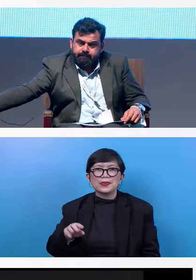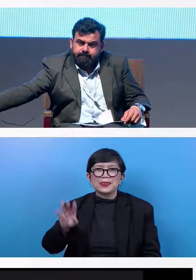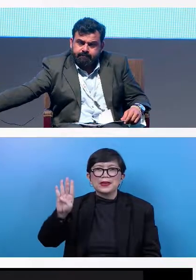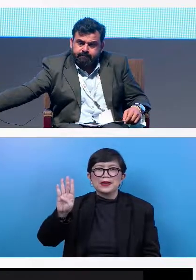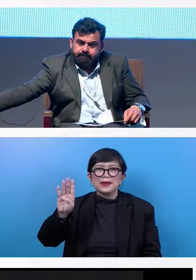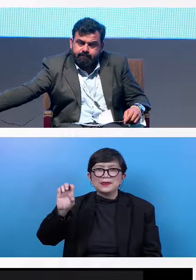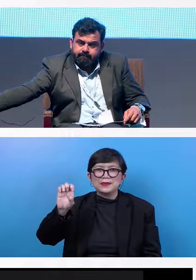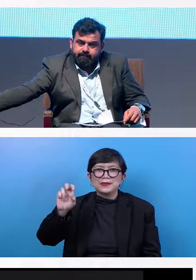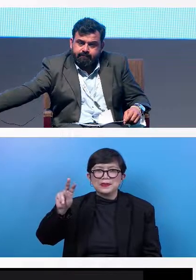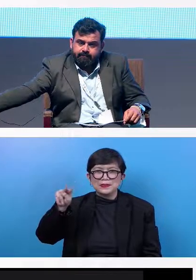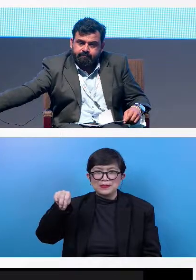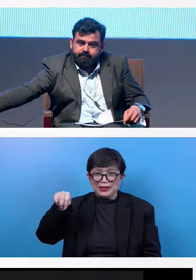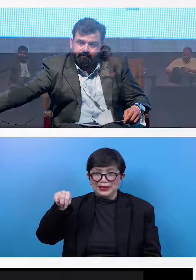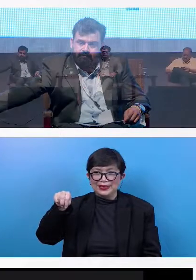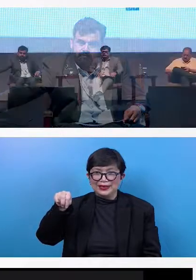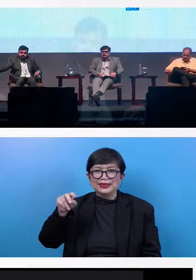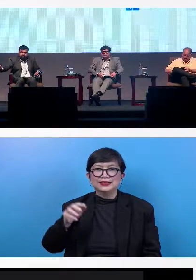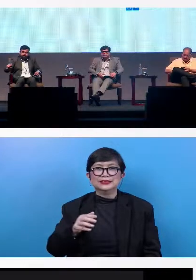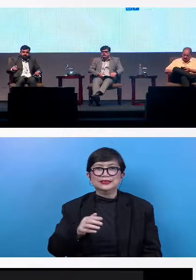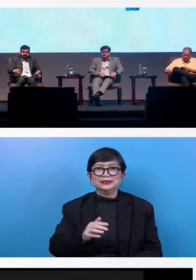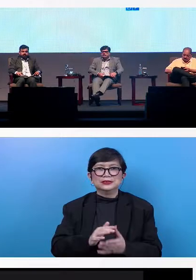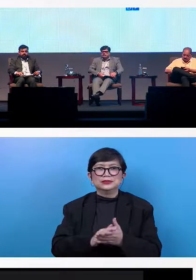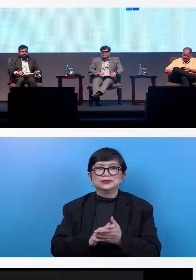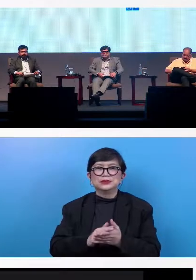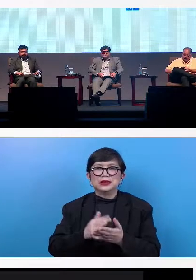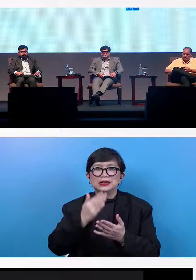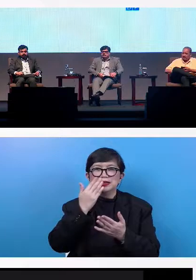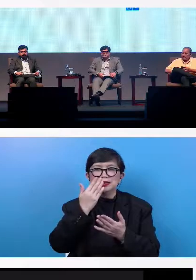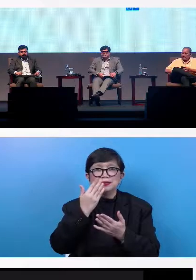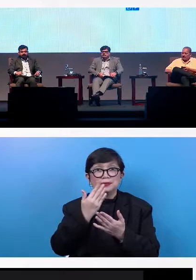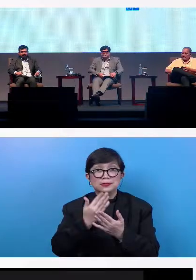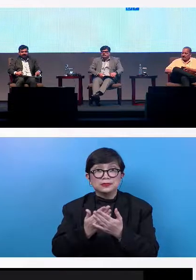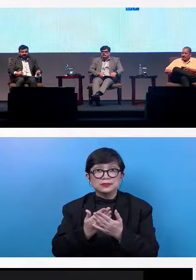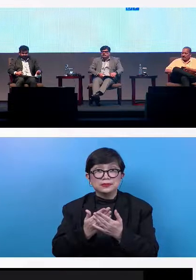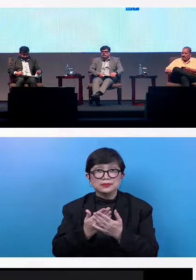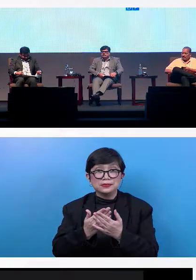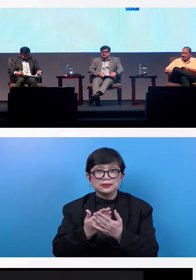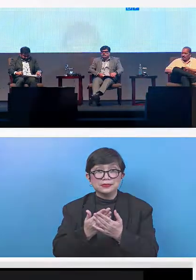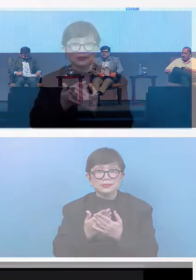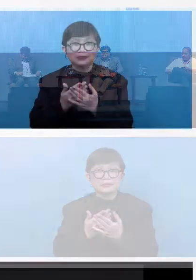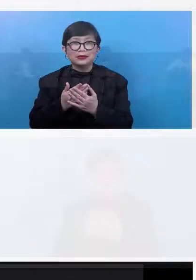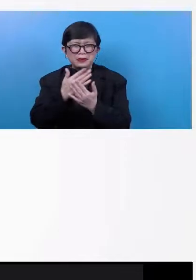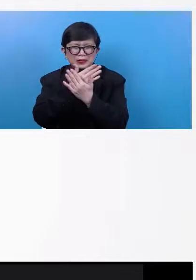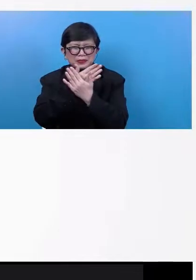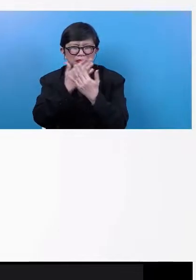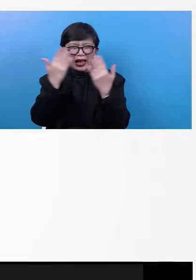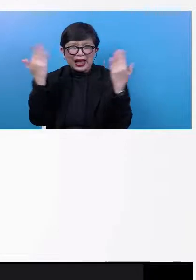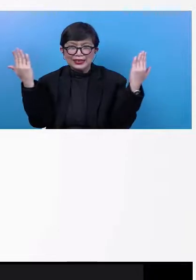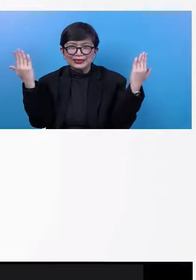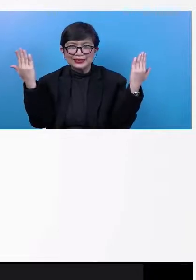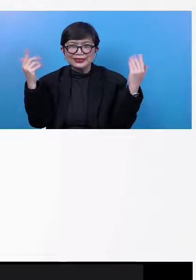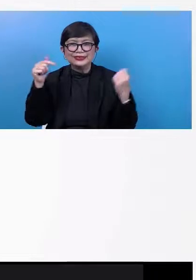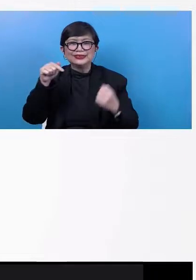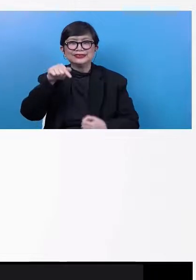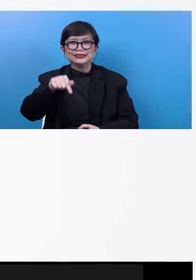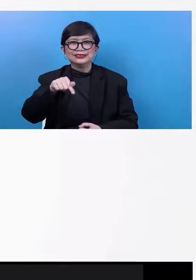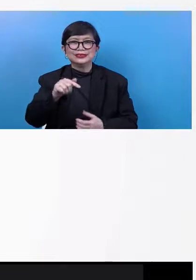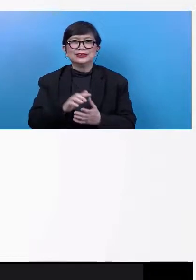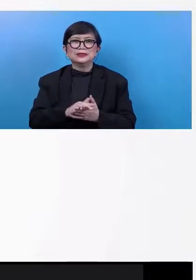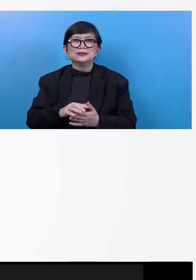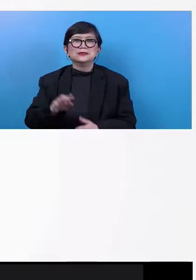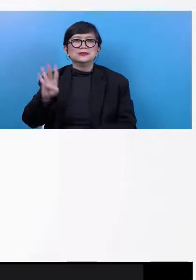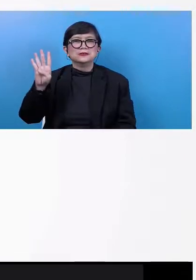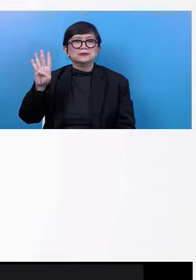Thank you, and good morning from Boston, where it is a sunny 4 in the morning. So with that, to get right into